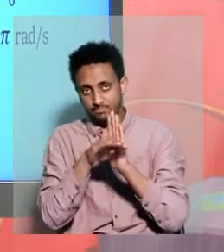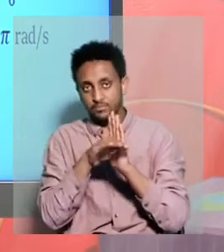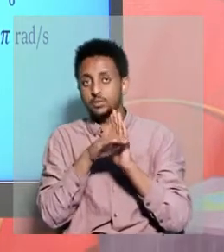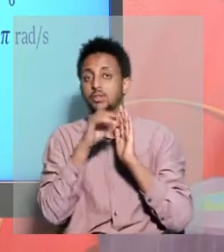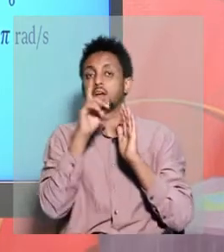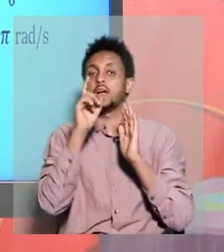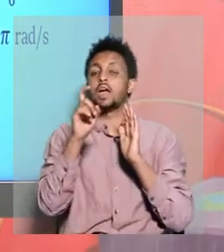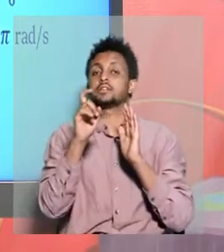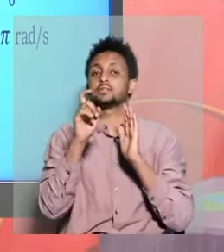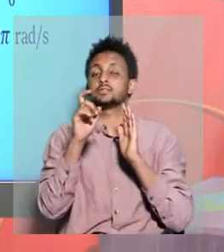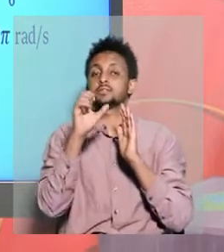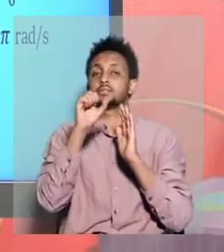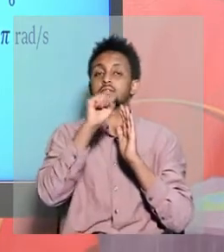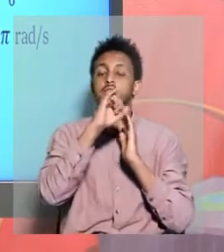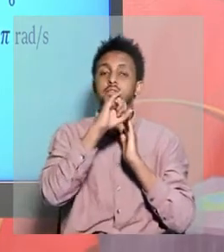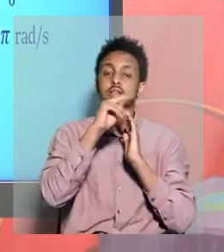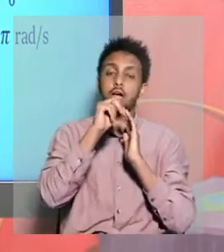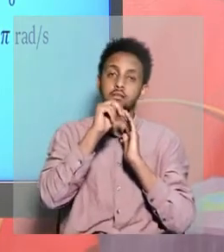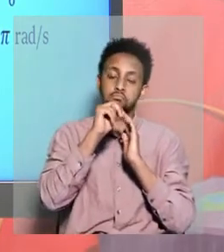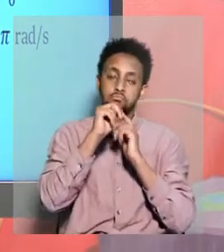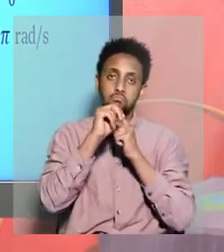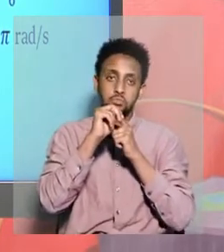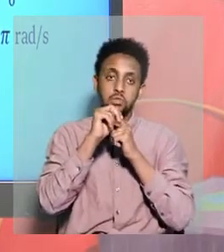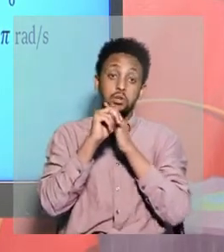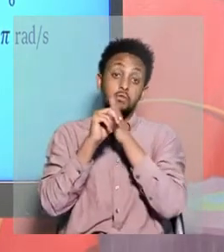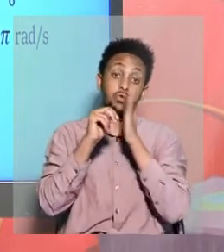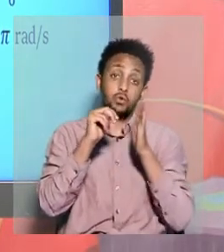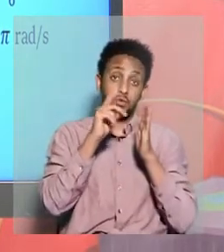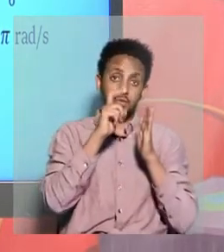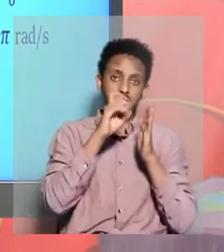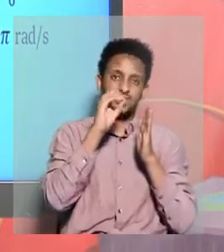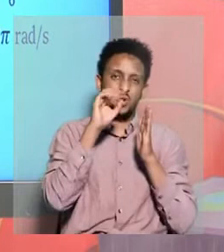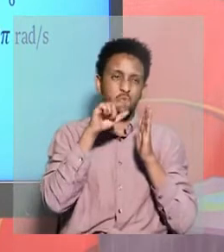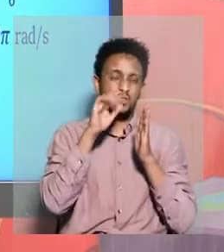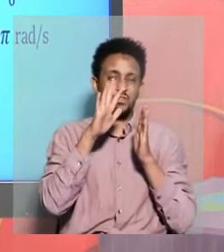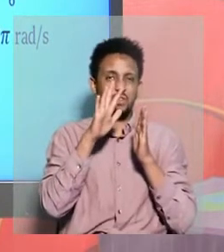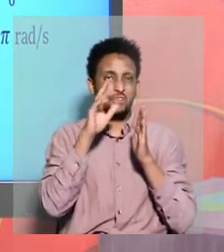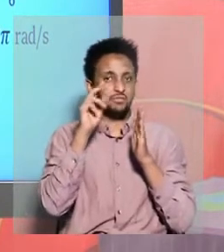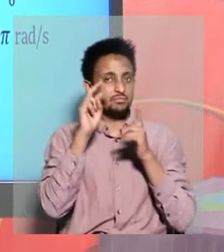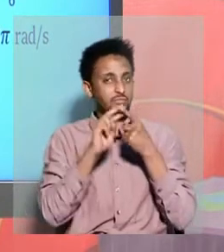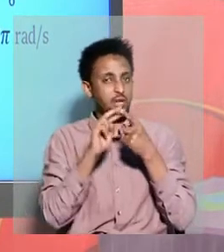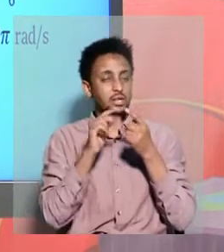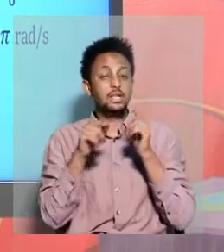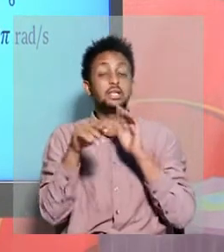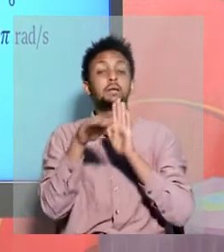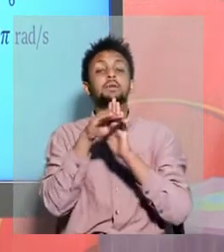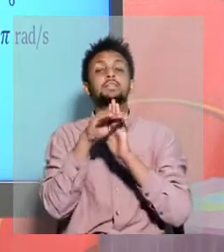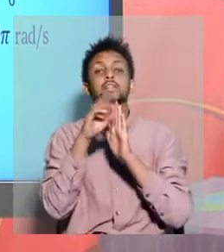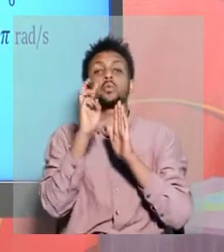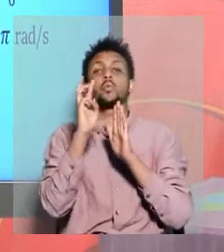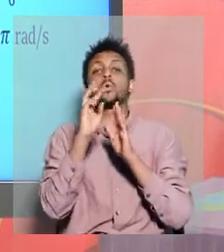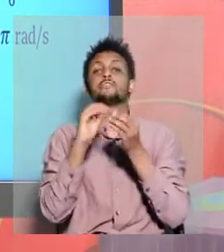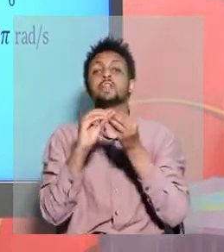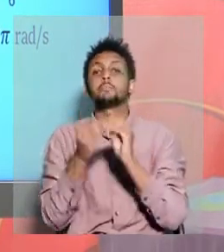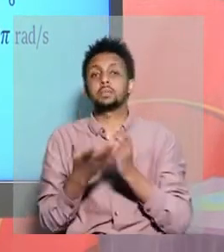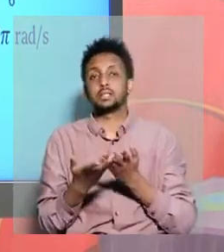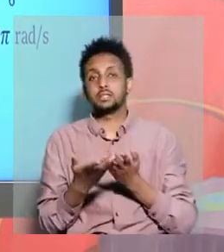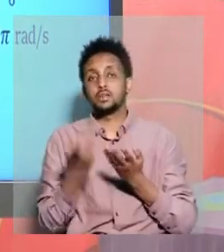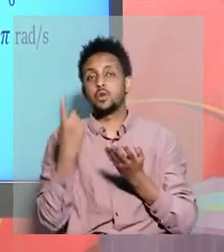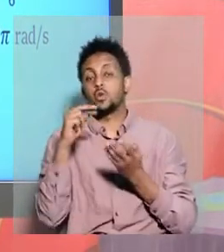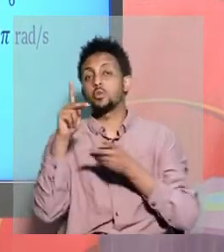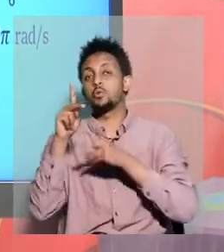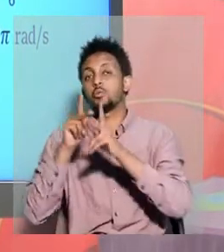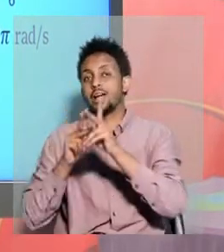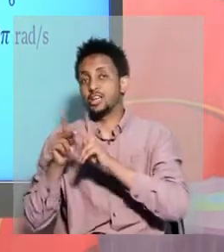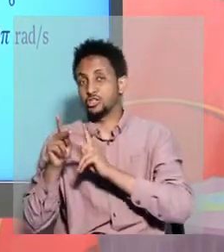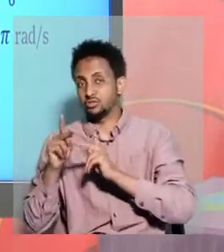we have x sine, here we have sine. In front of x, 0.5 pi represents the wave number or the